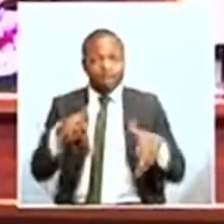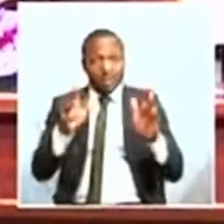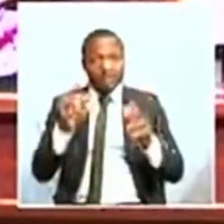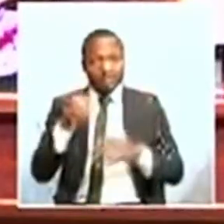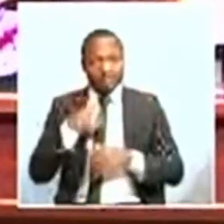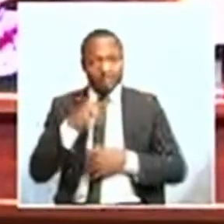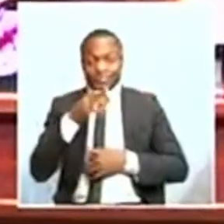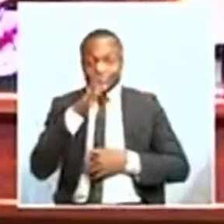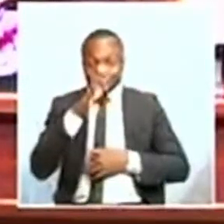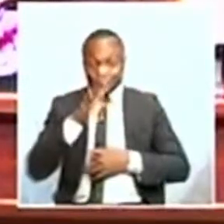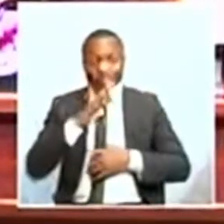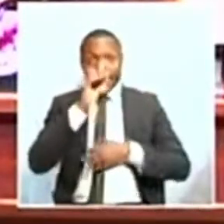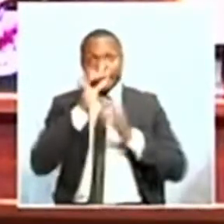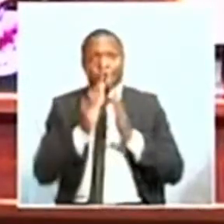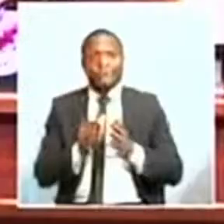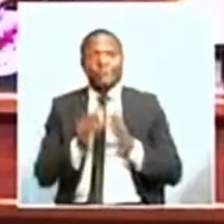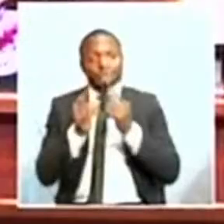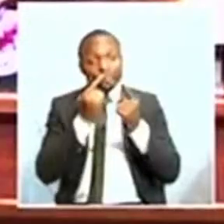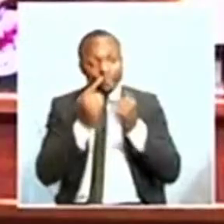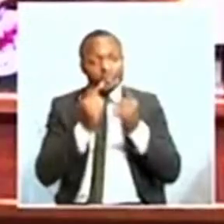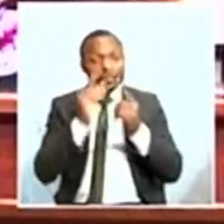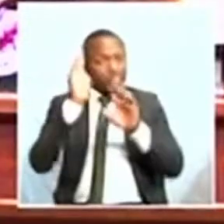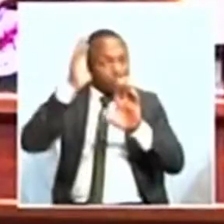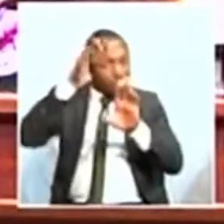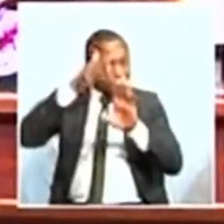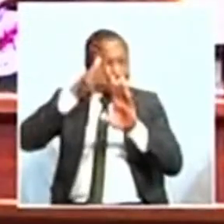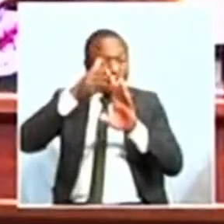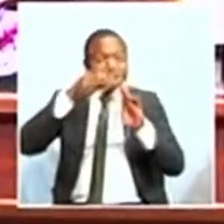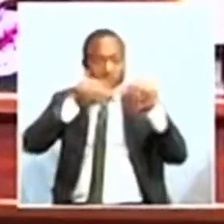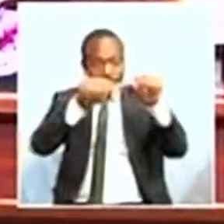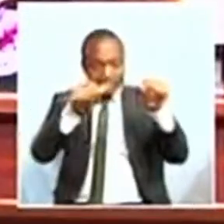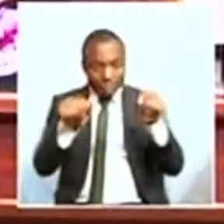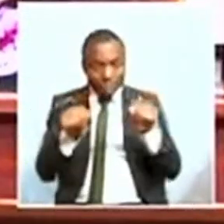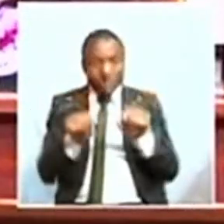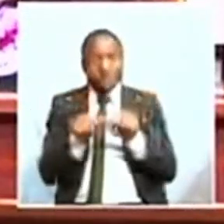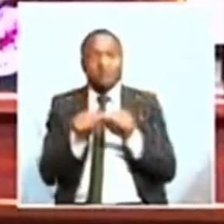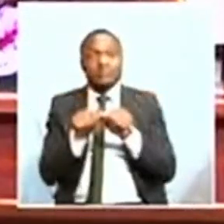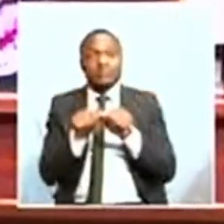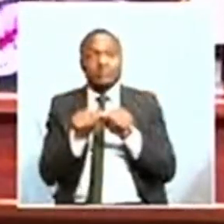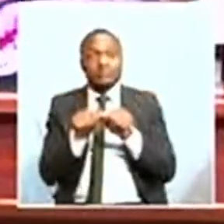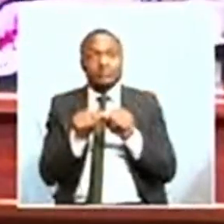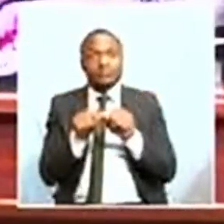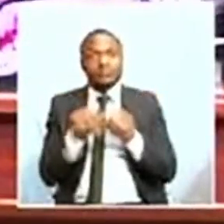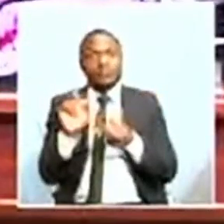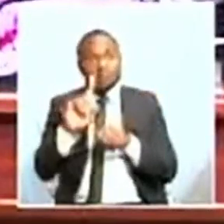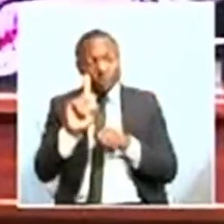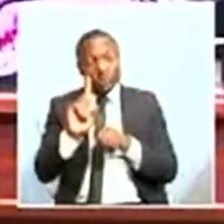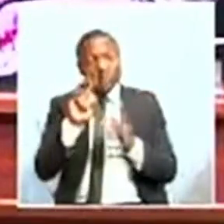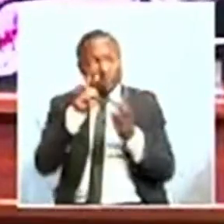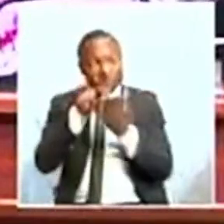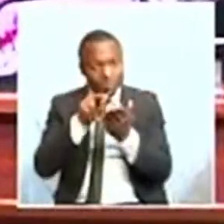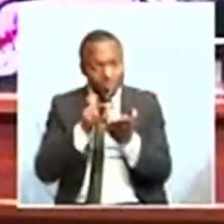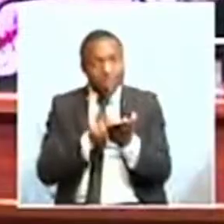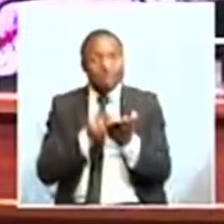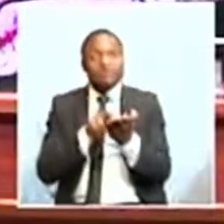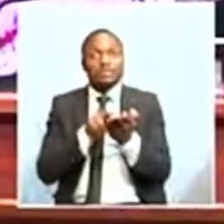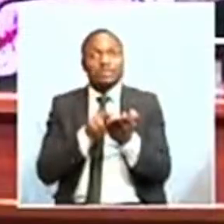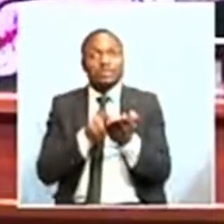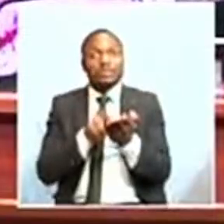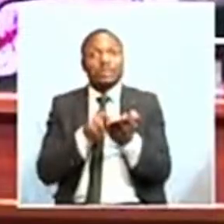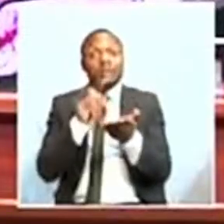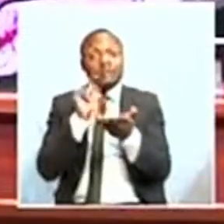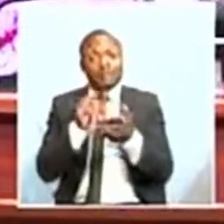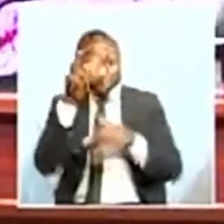to deliberately speak to specific geographical locations where we have recorded confirmed